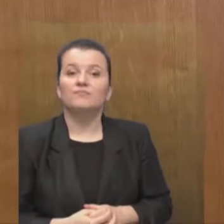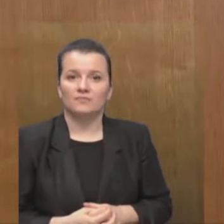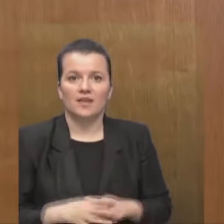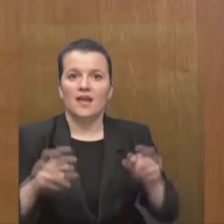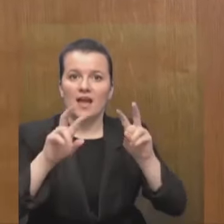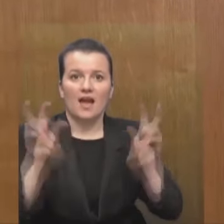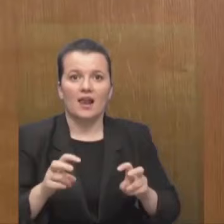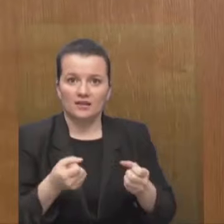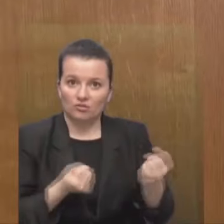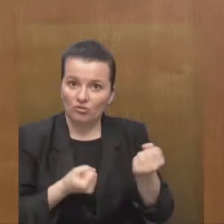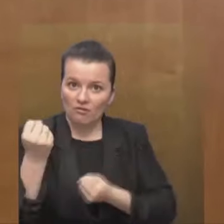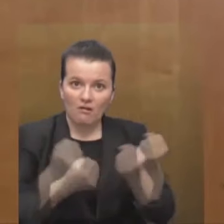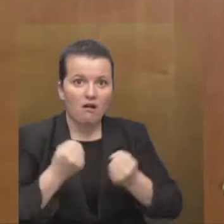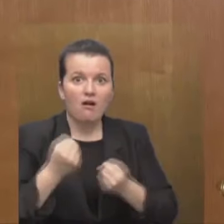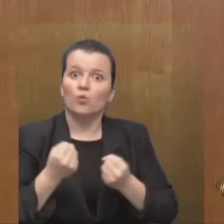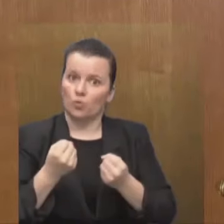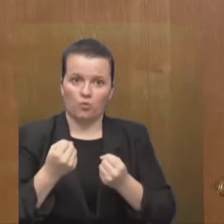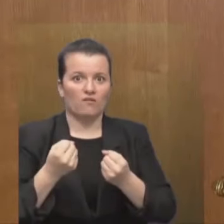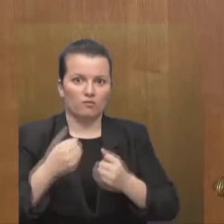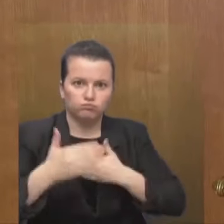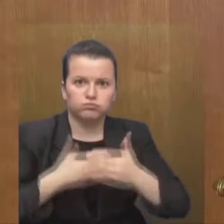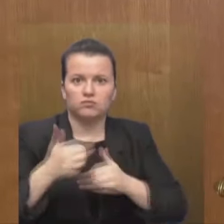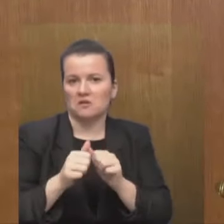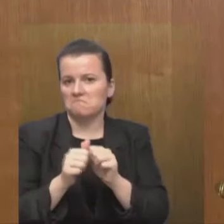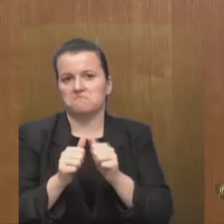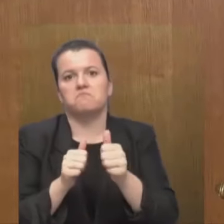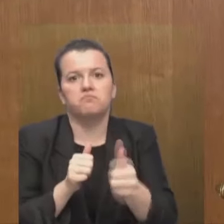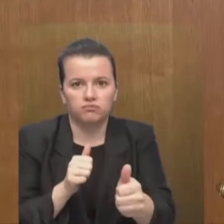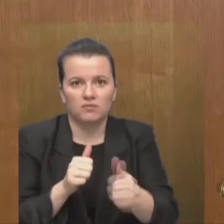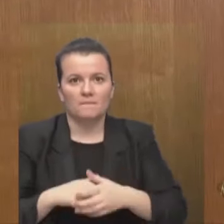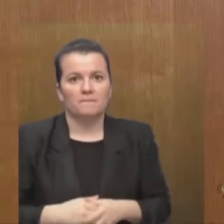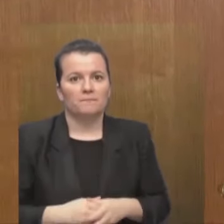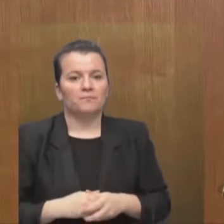advantage. ICE engines will be phased out,